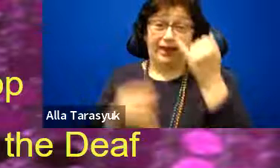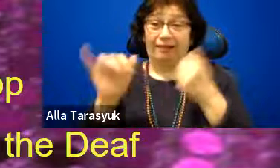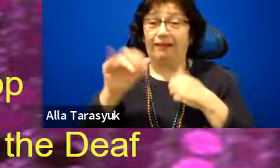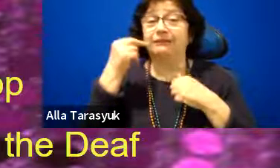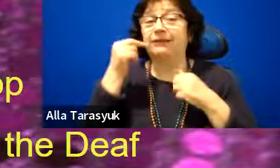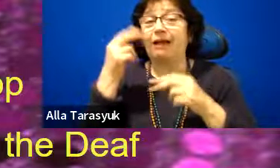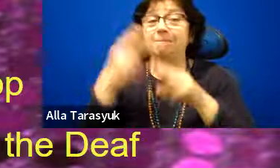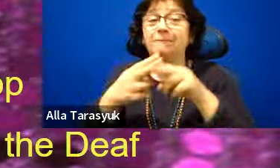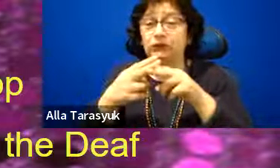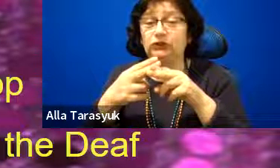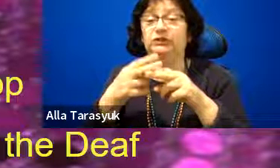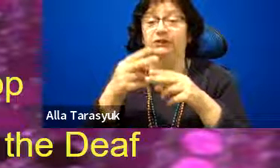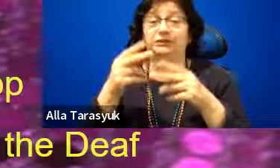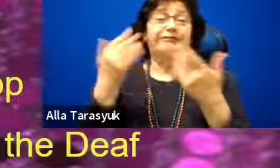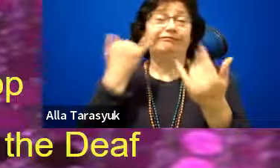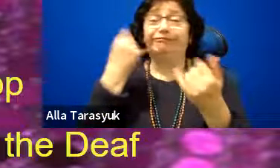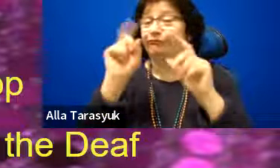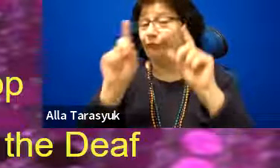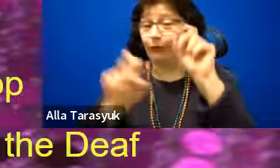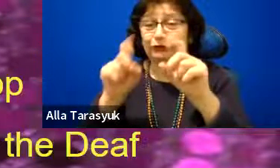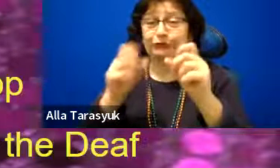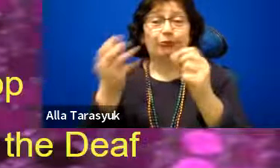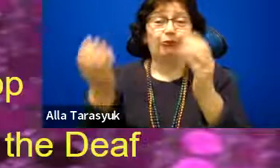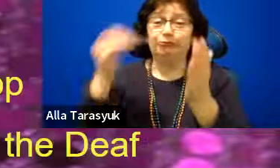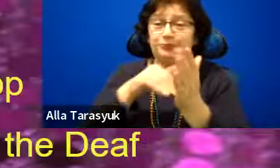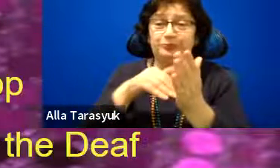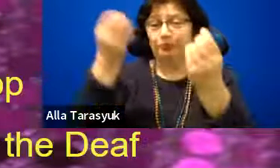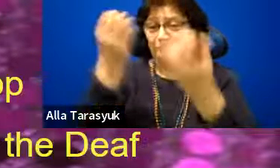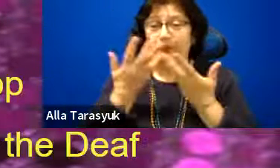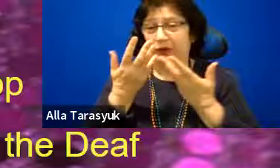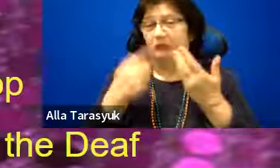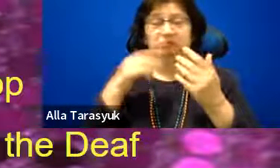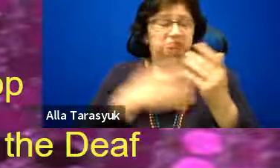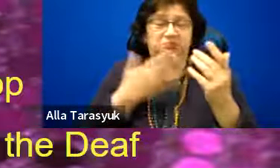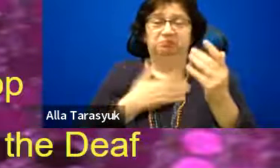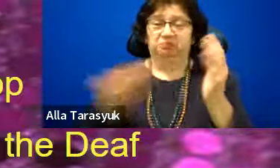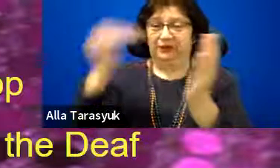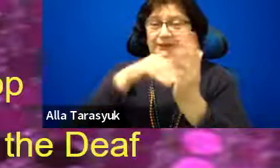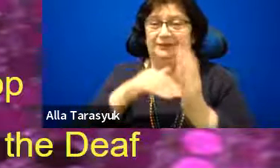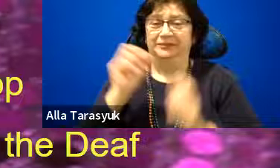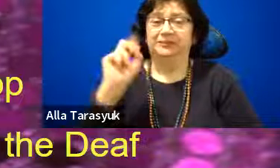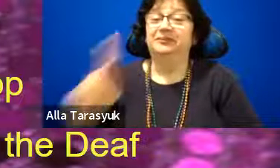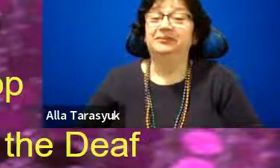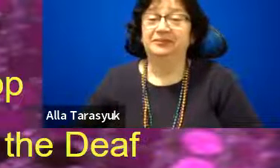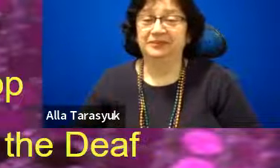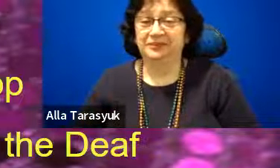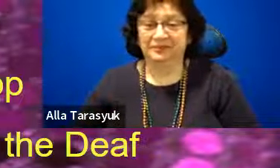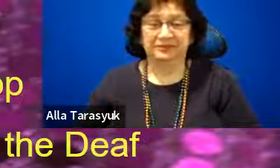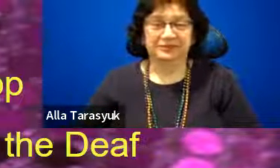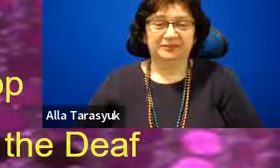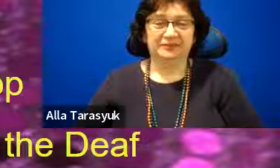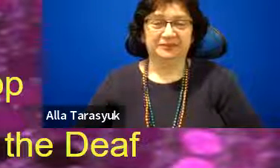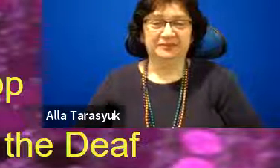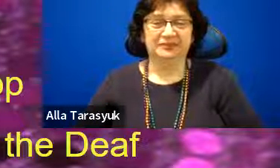word. At the very end, like Dr. Delgado mentioned, if you have any questions, you let me know at the end and I